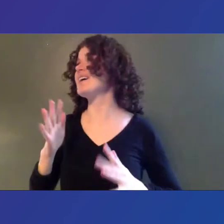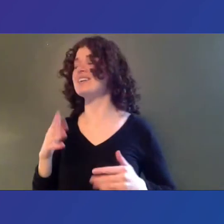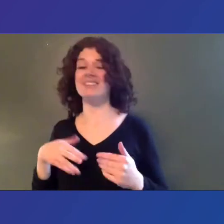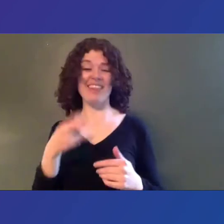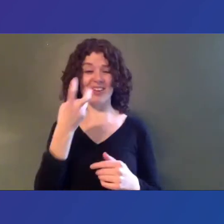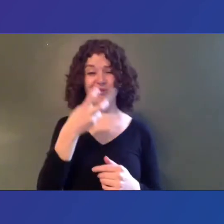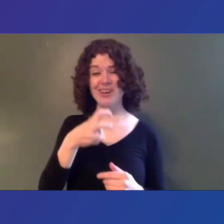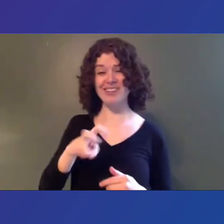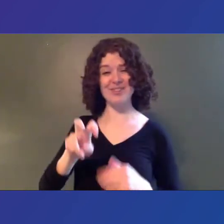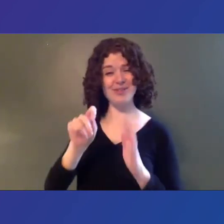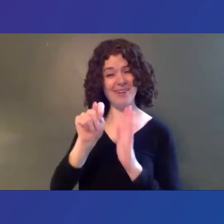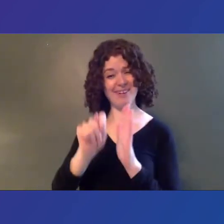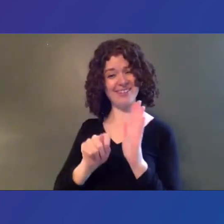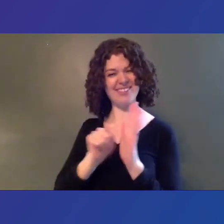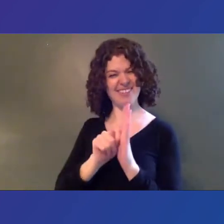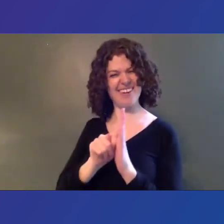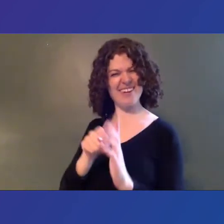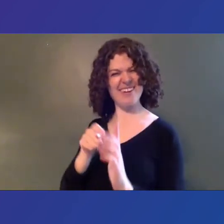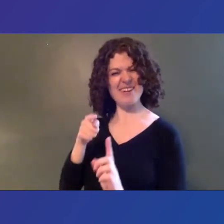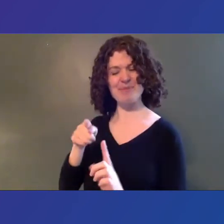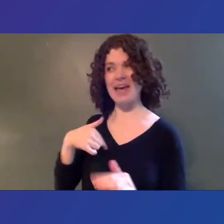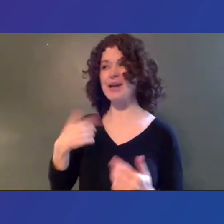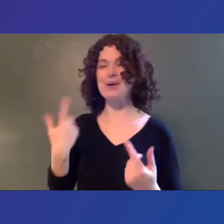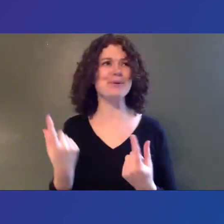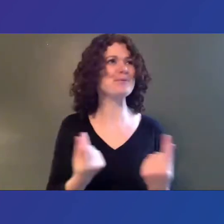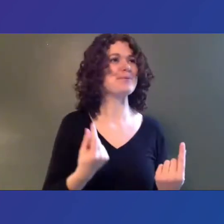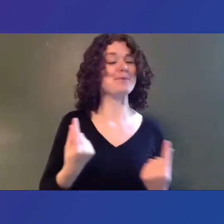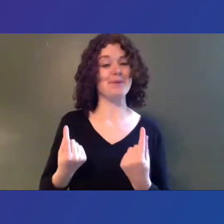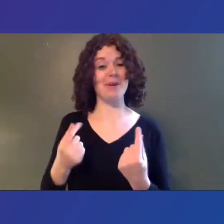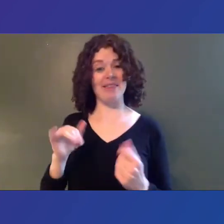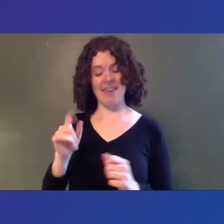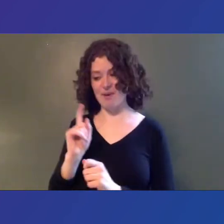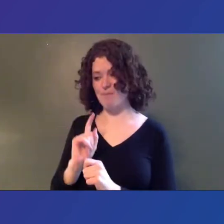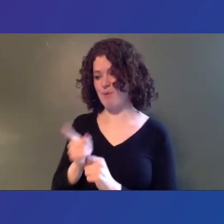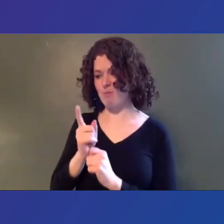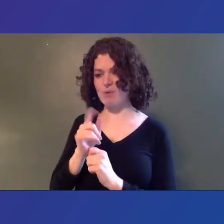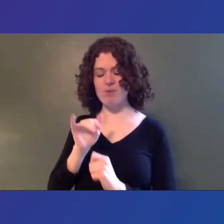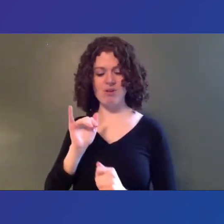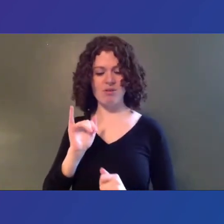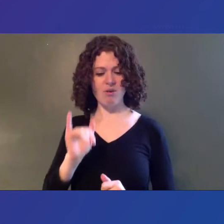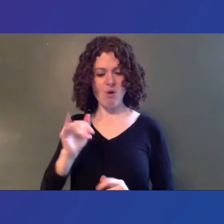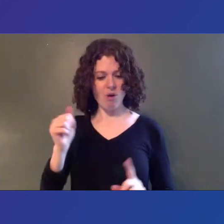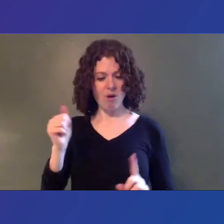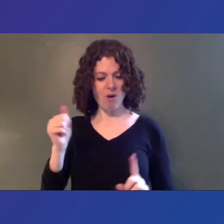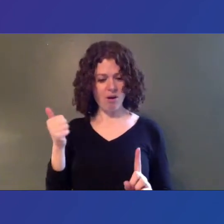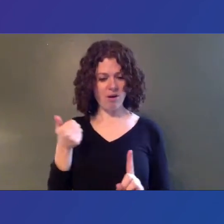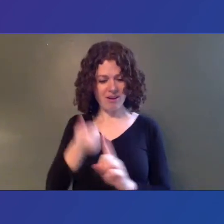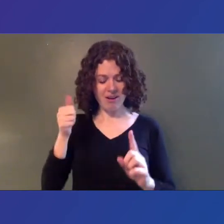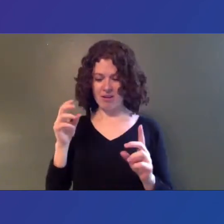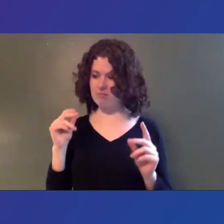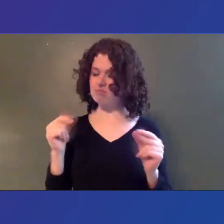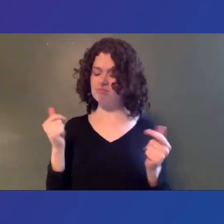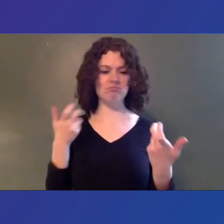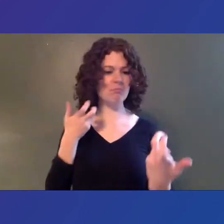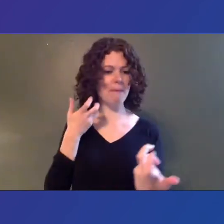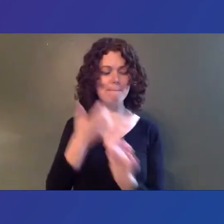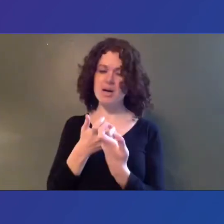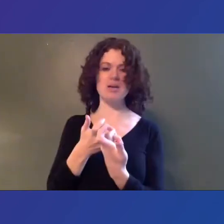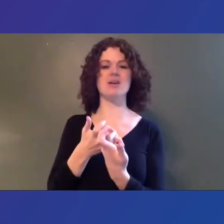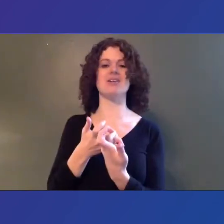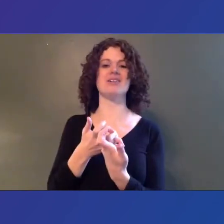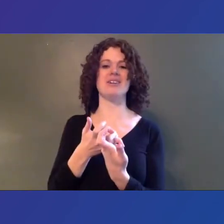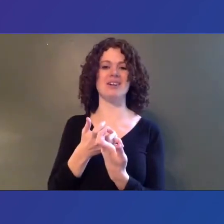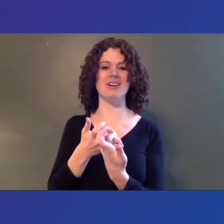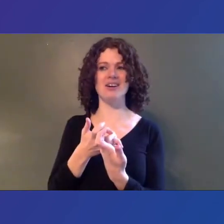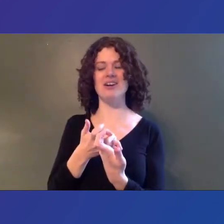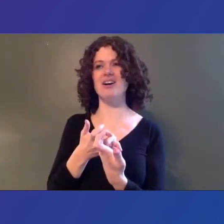life, and then that moment when that happens, when you kind of everything falls into place, and then all of a